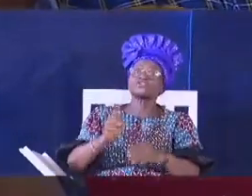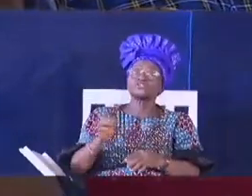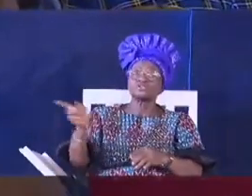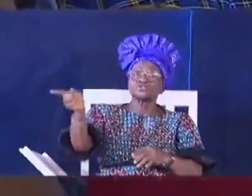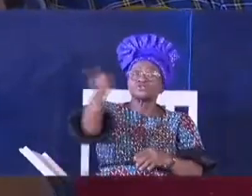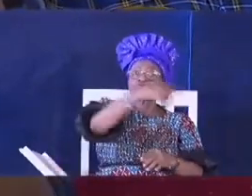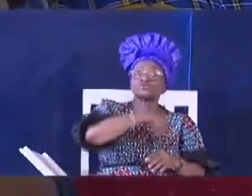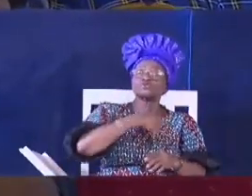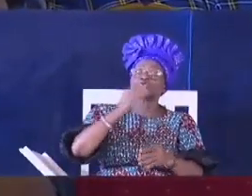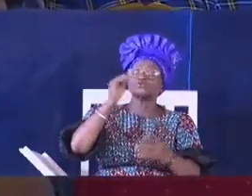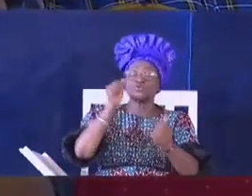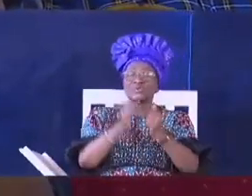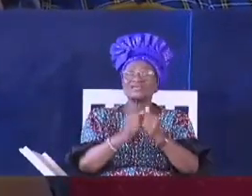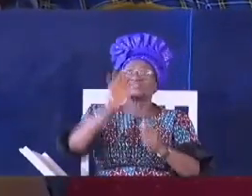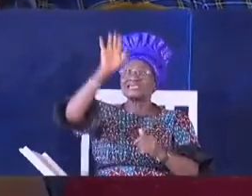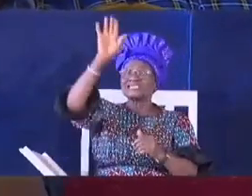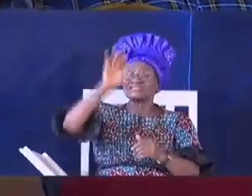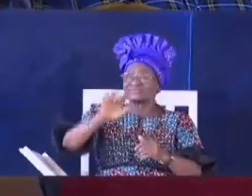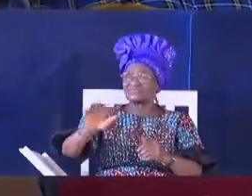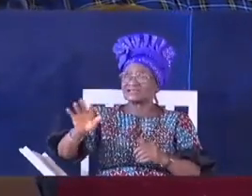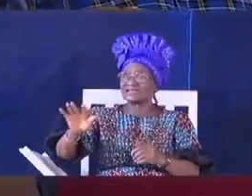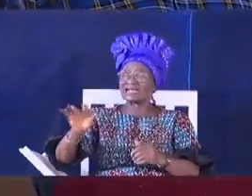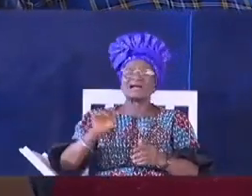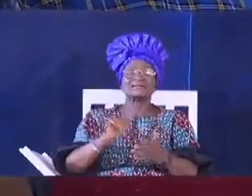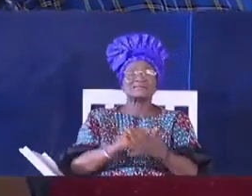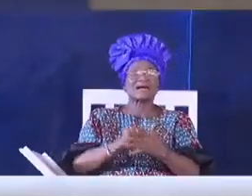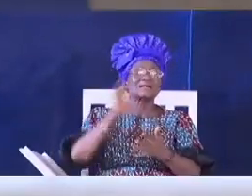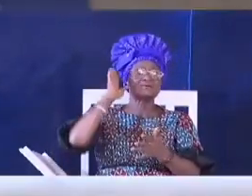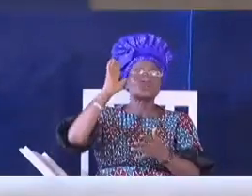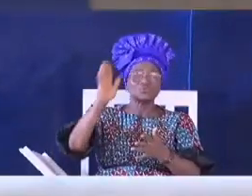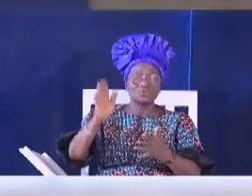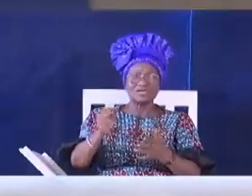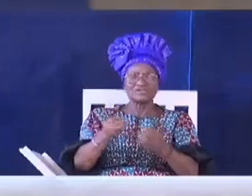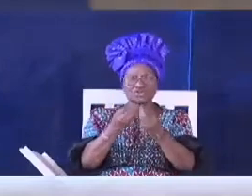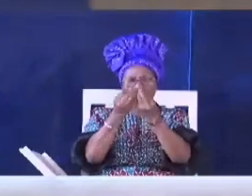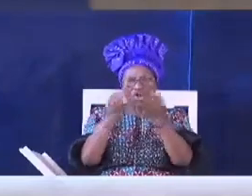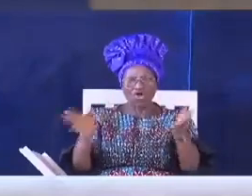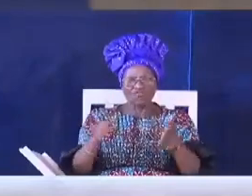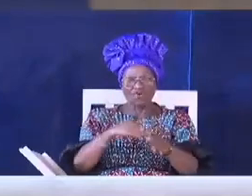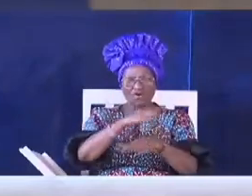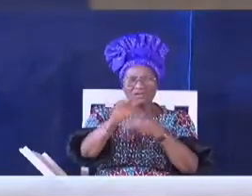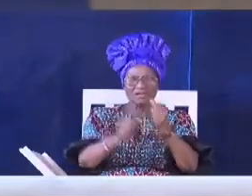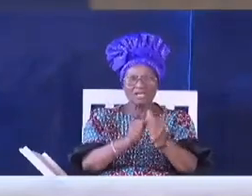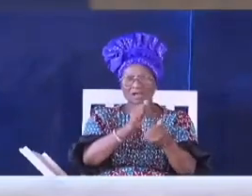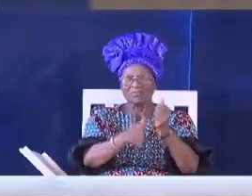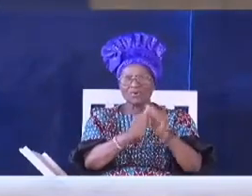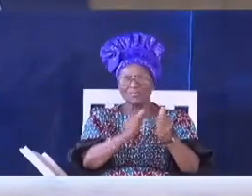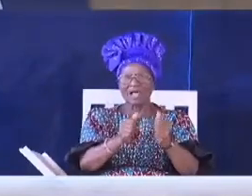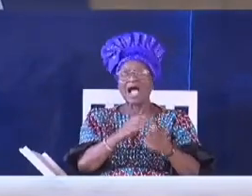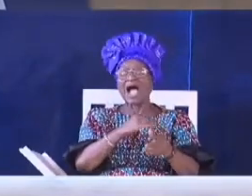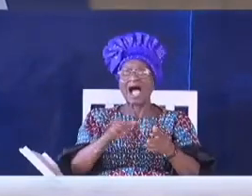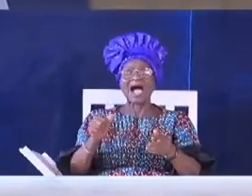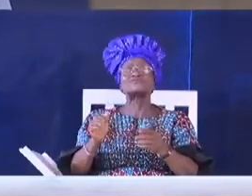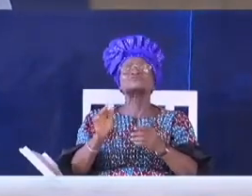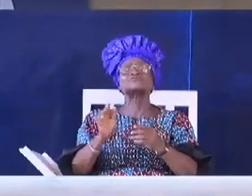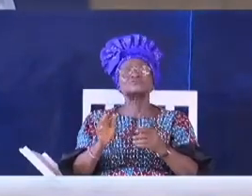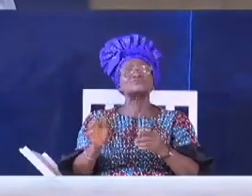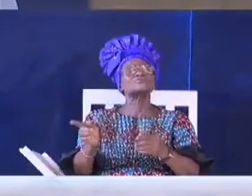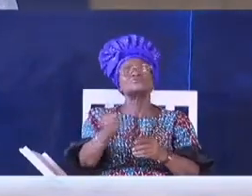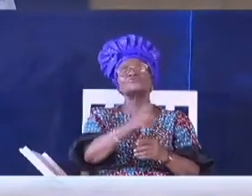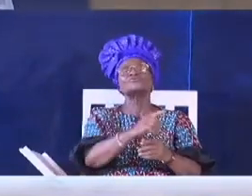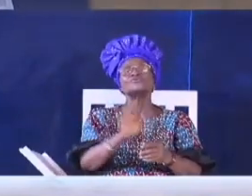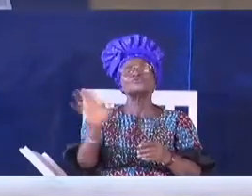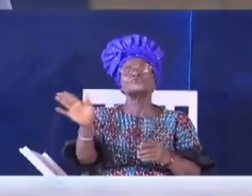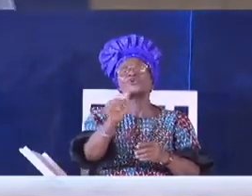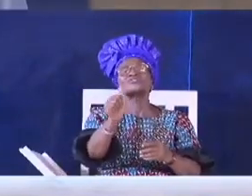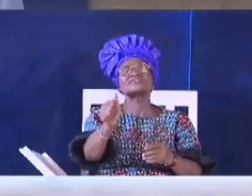problems. And it always happens in a way that you yourself won't even,